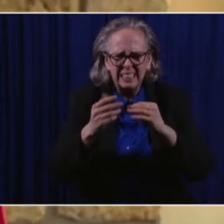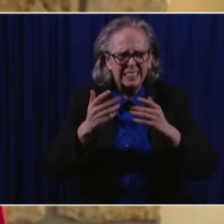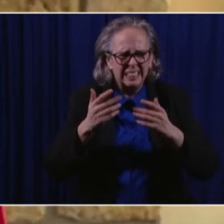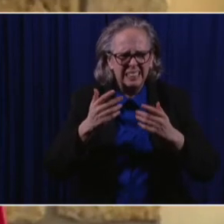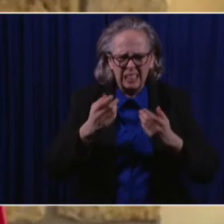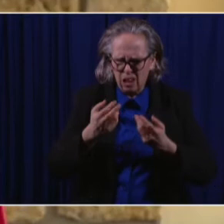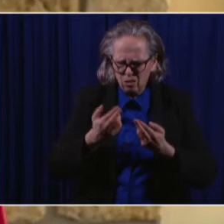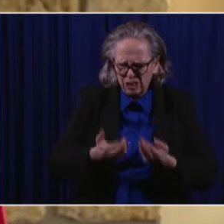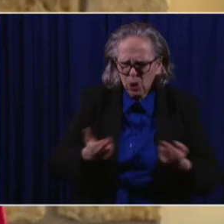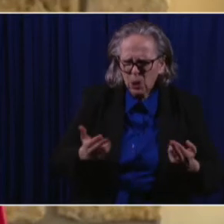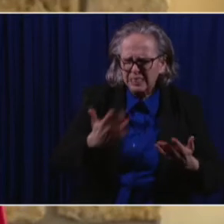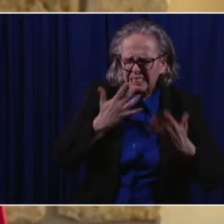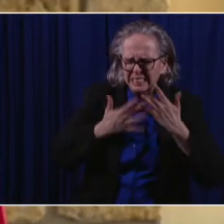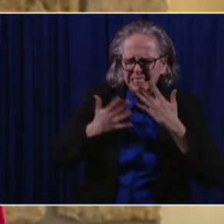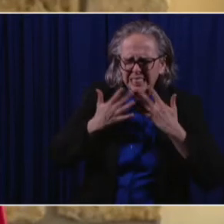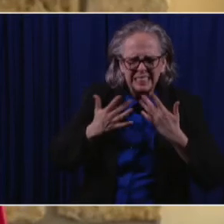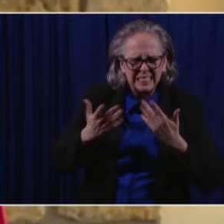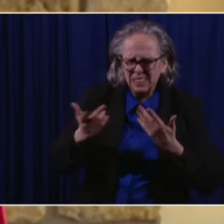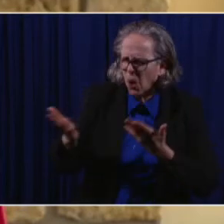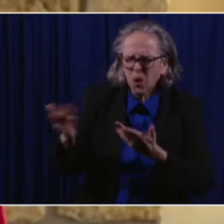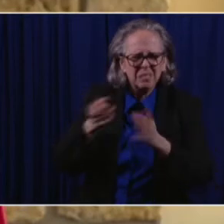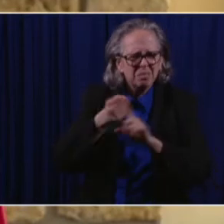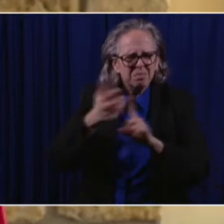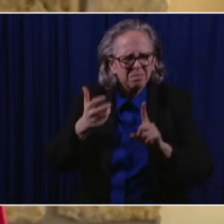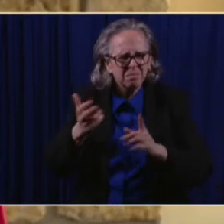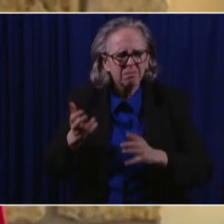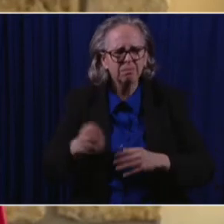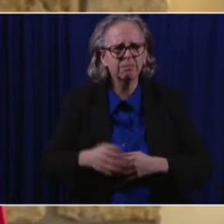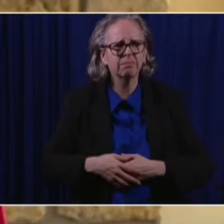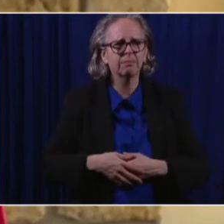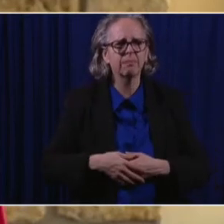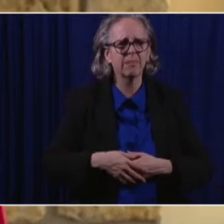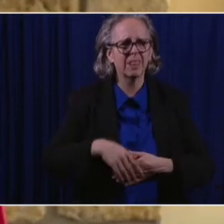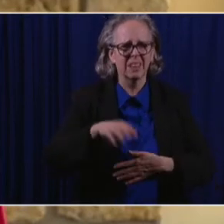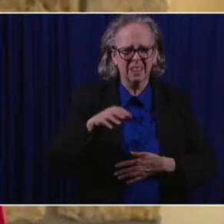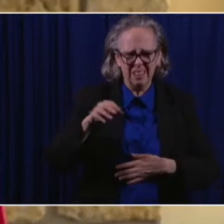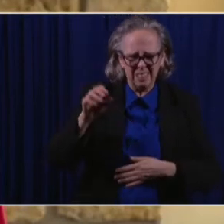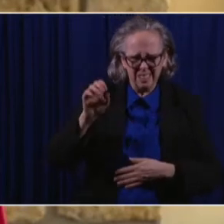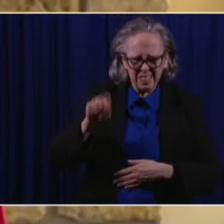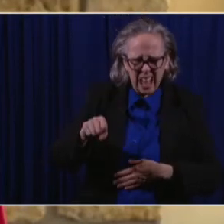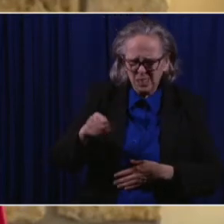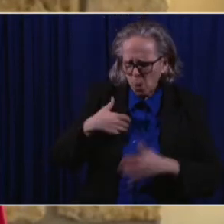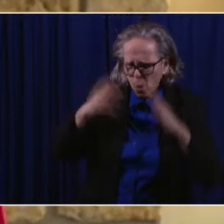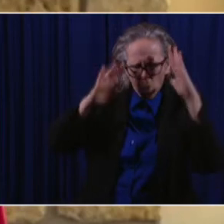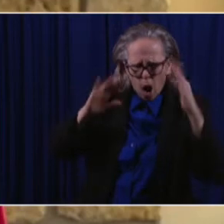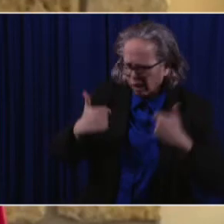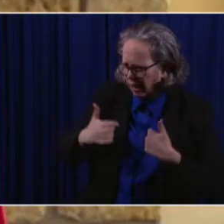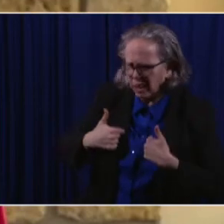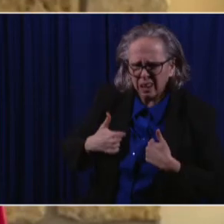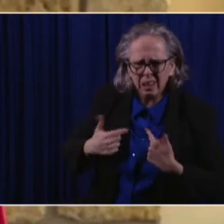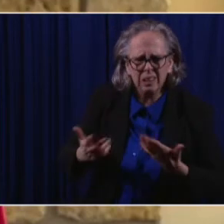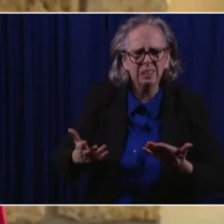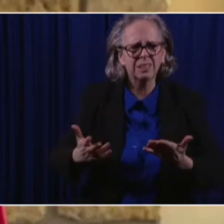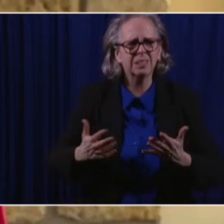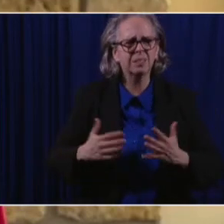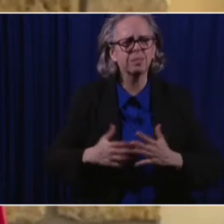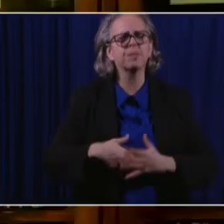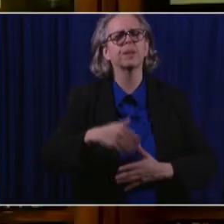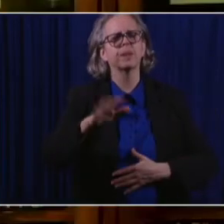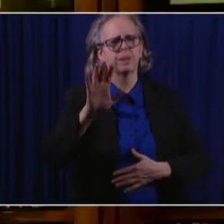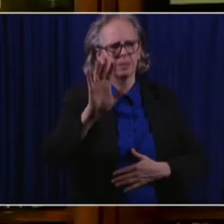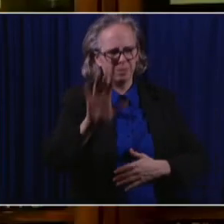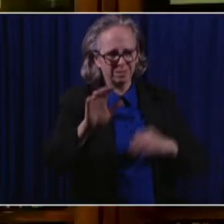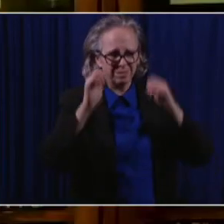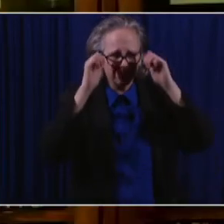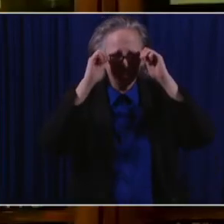beyond people. So yeah, Governor, I can. That's a little worrisome there. So we, in Zone 2, just today on our 9